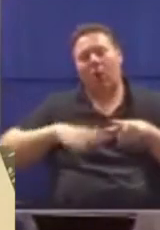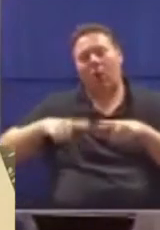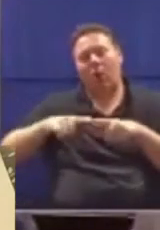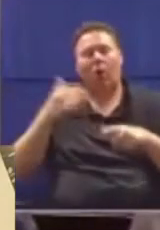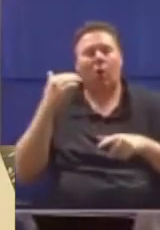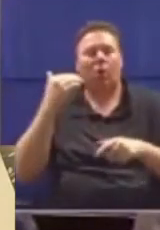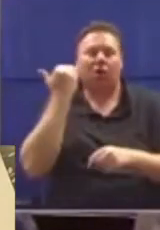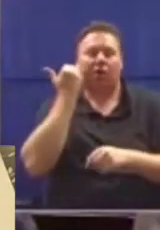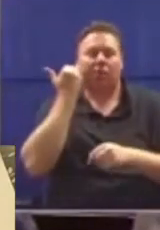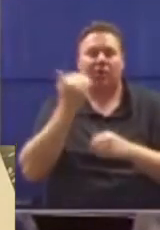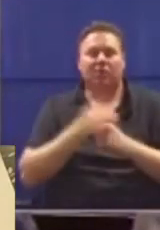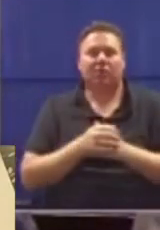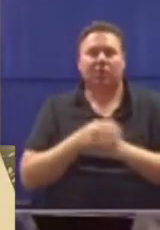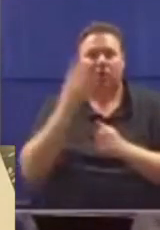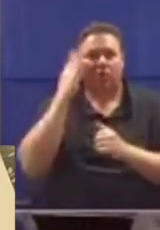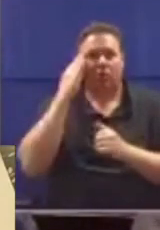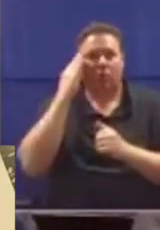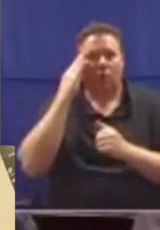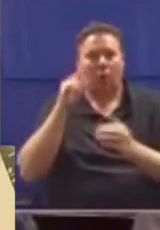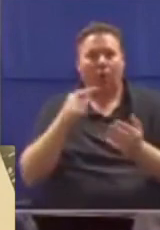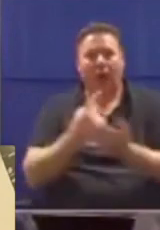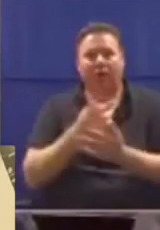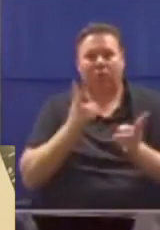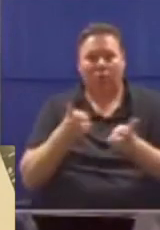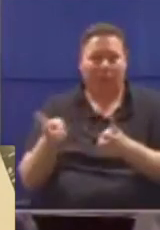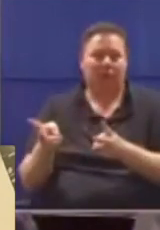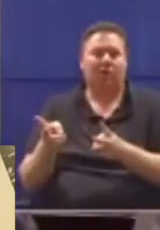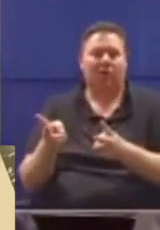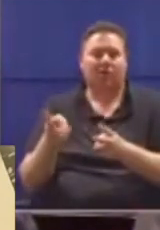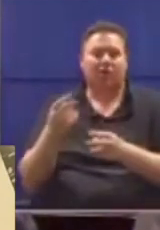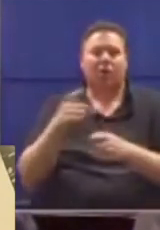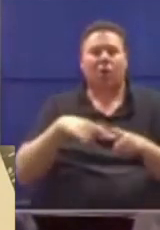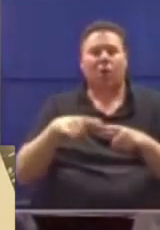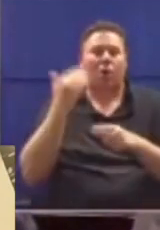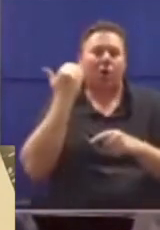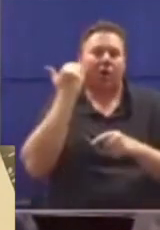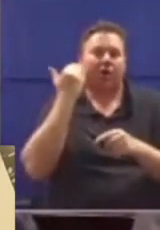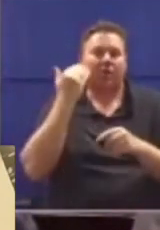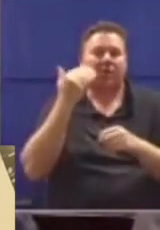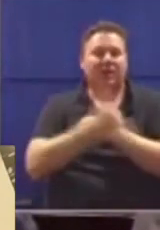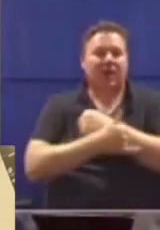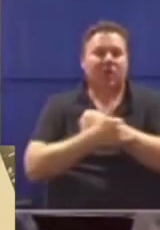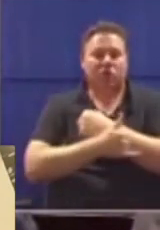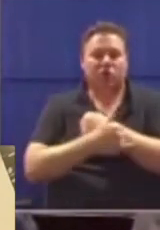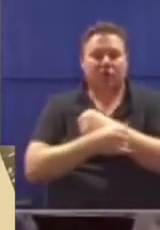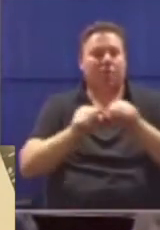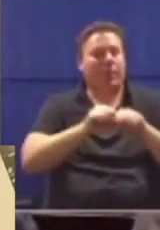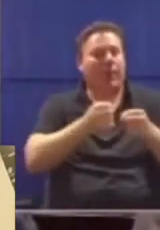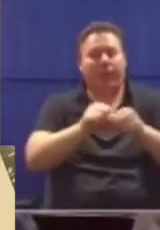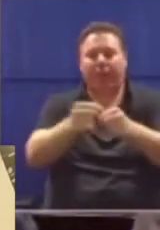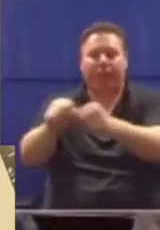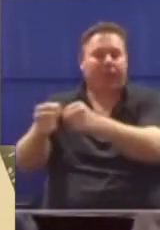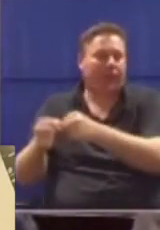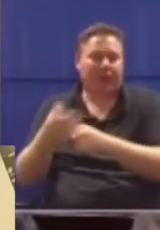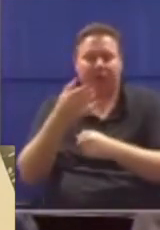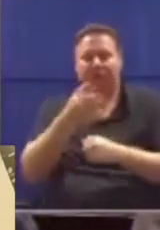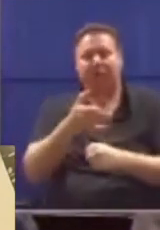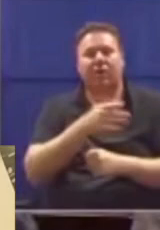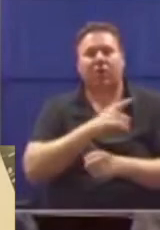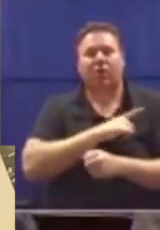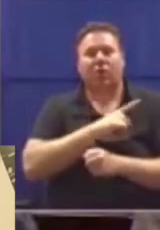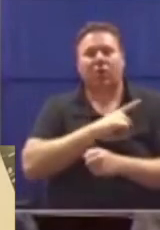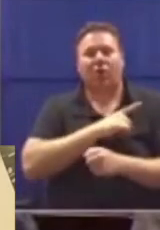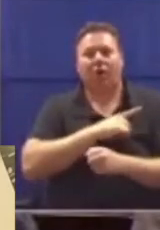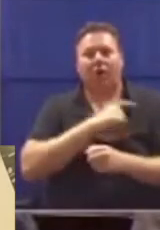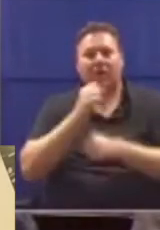We know that it is common cause that local government across the country is ultimately broken. This has been because of years